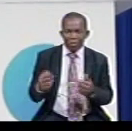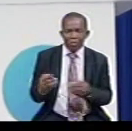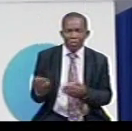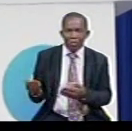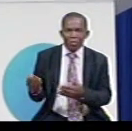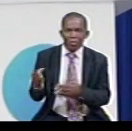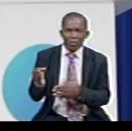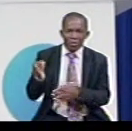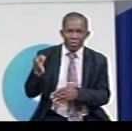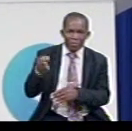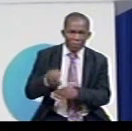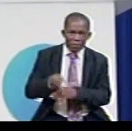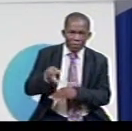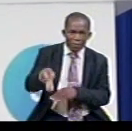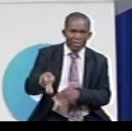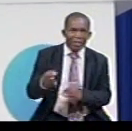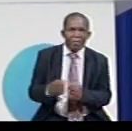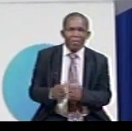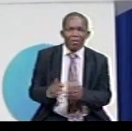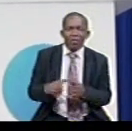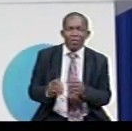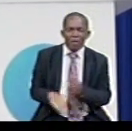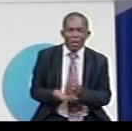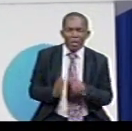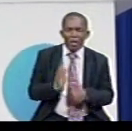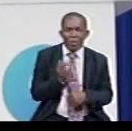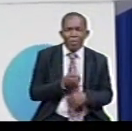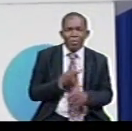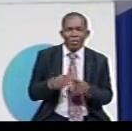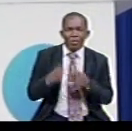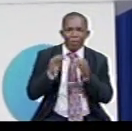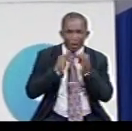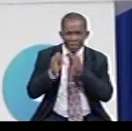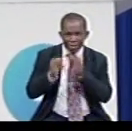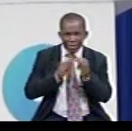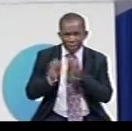where we interview those who have testimonies.